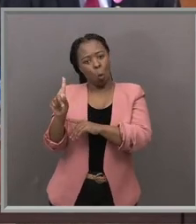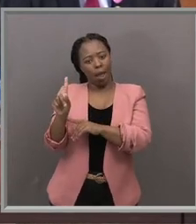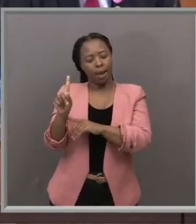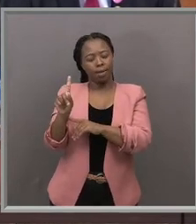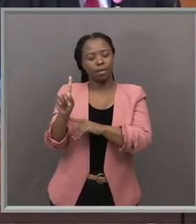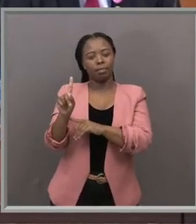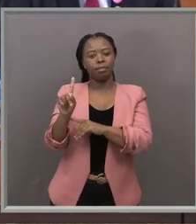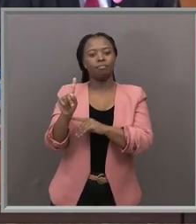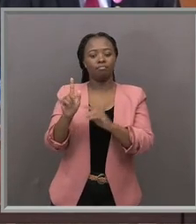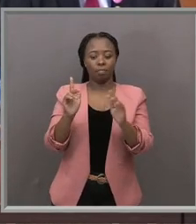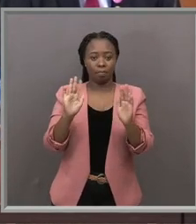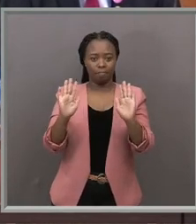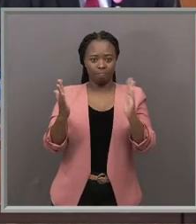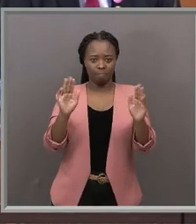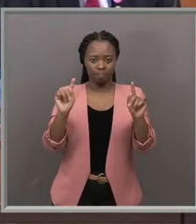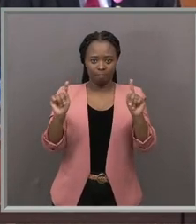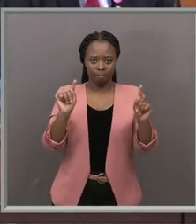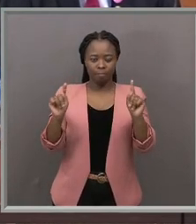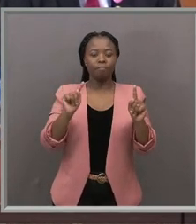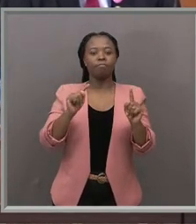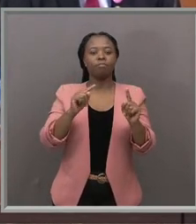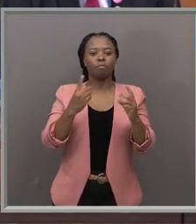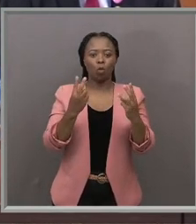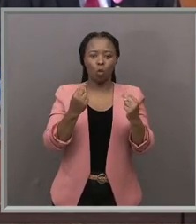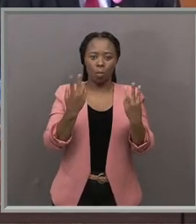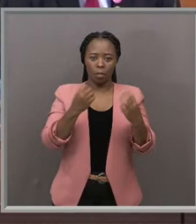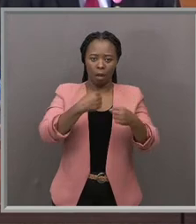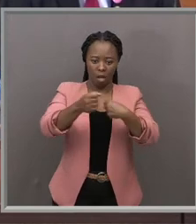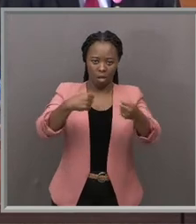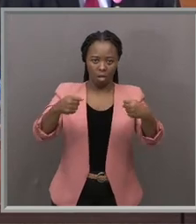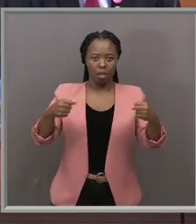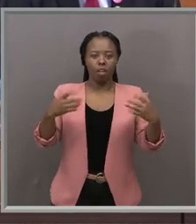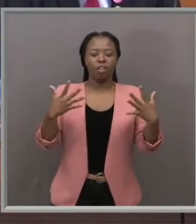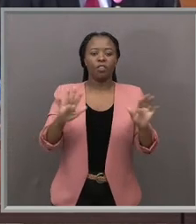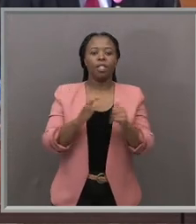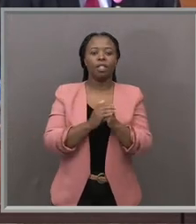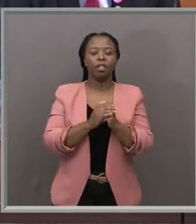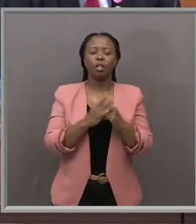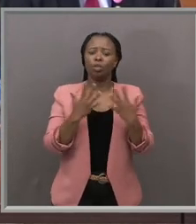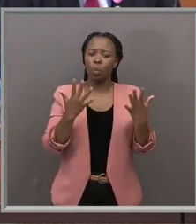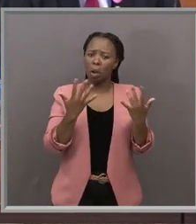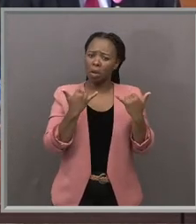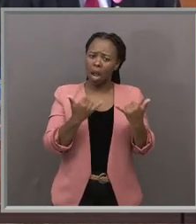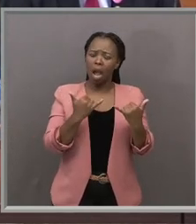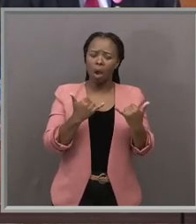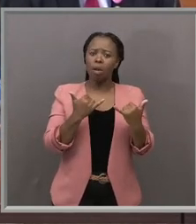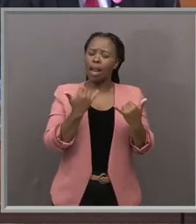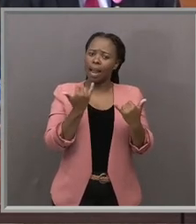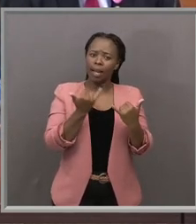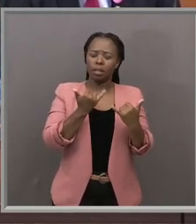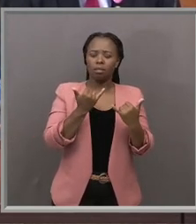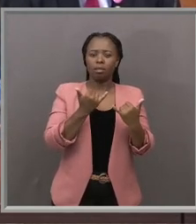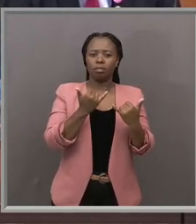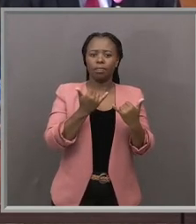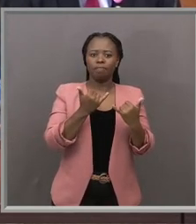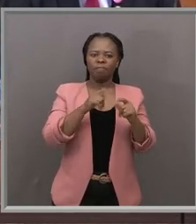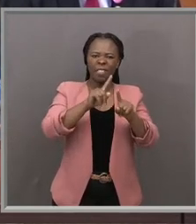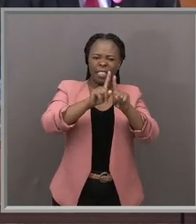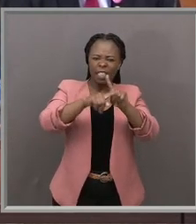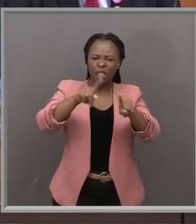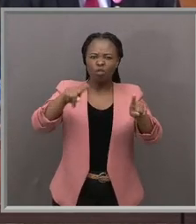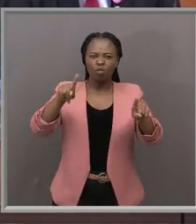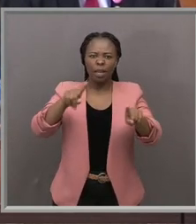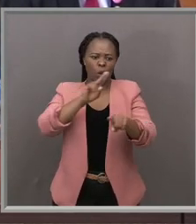If you think of these numbers, honorable members, it's like building several new hospitals at one